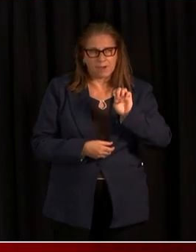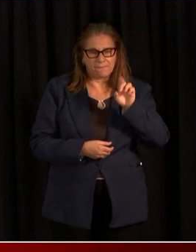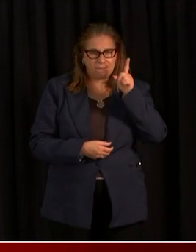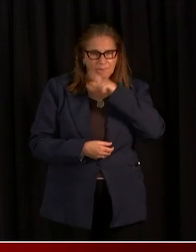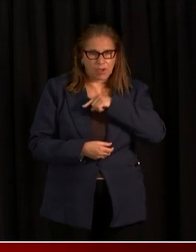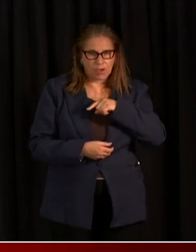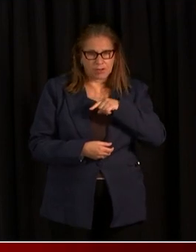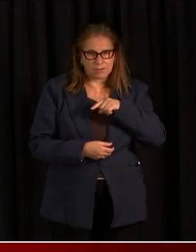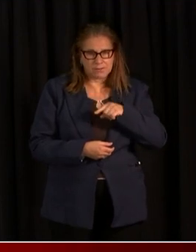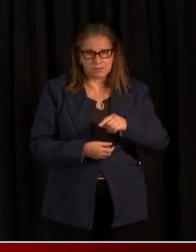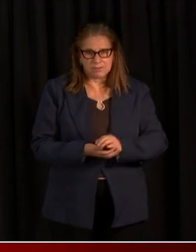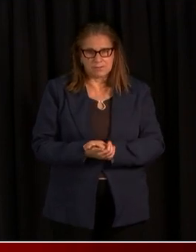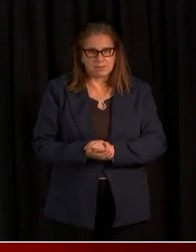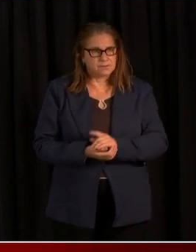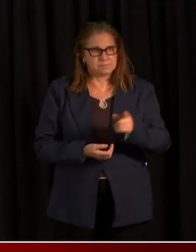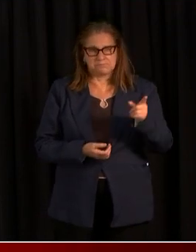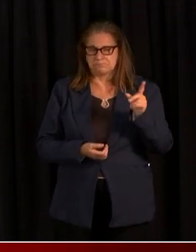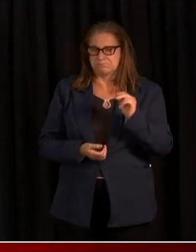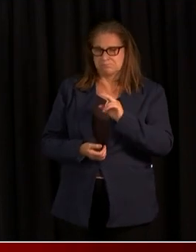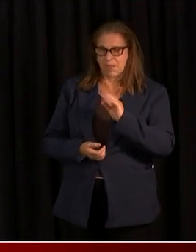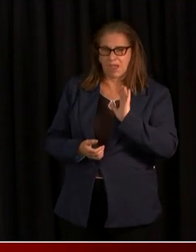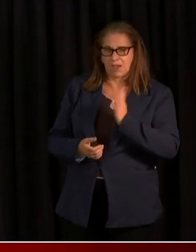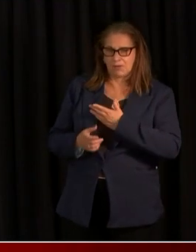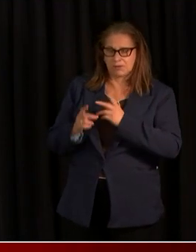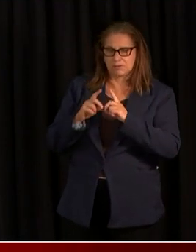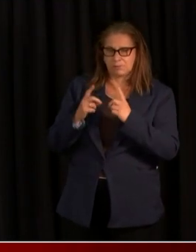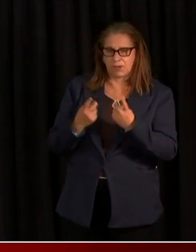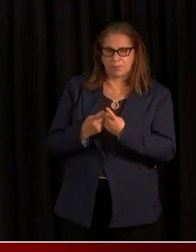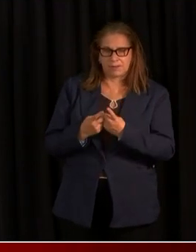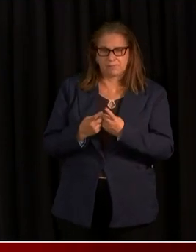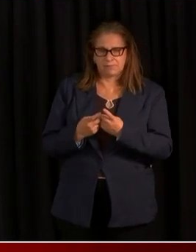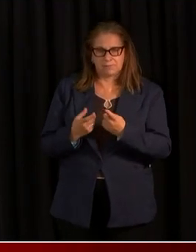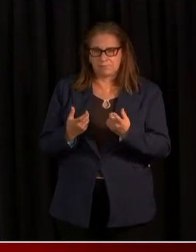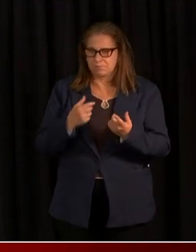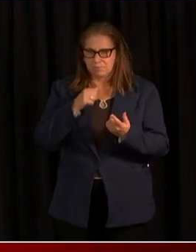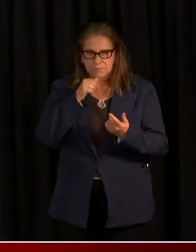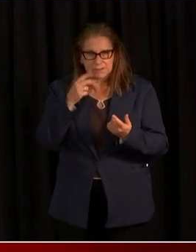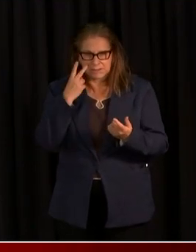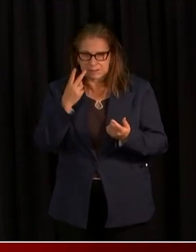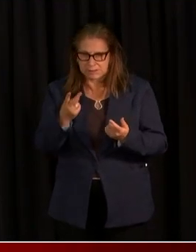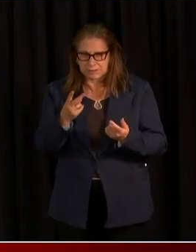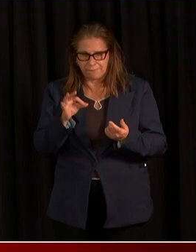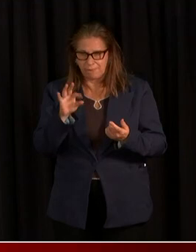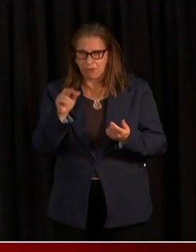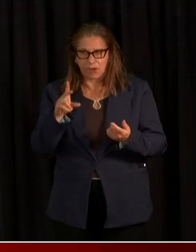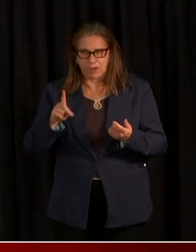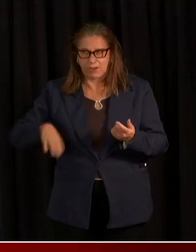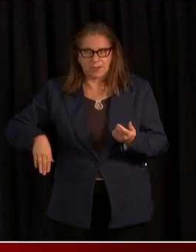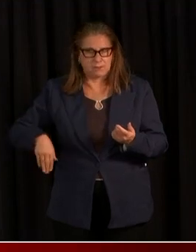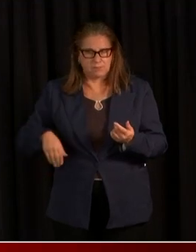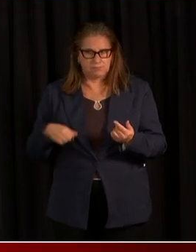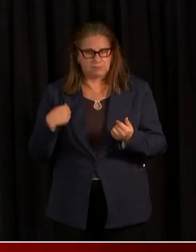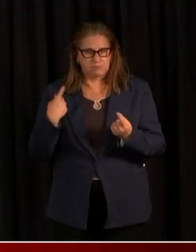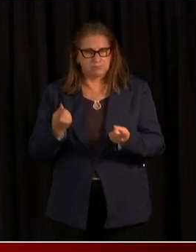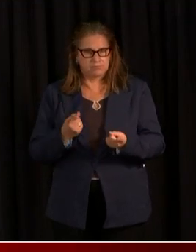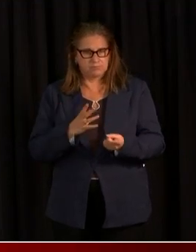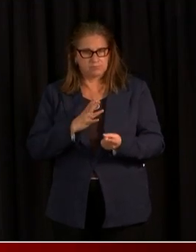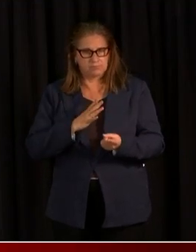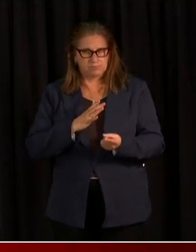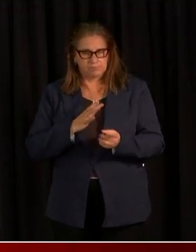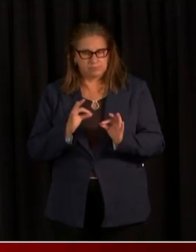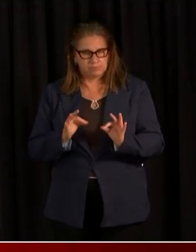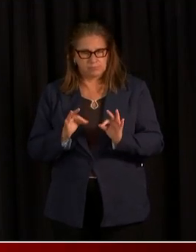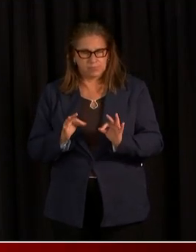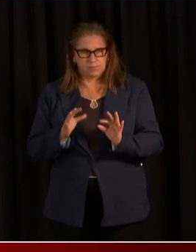department has not called out any particular concern